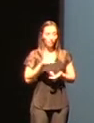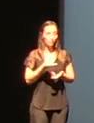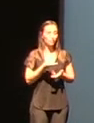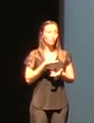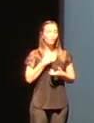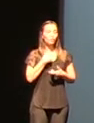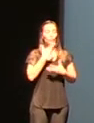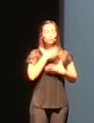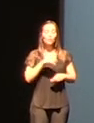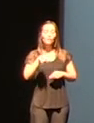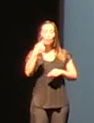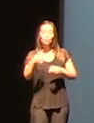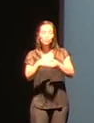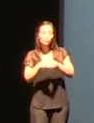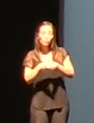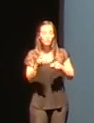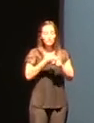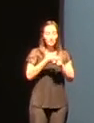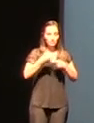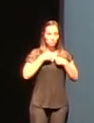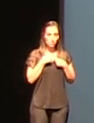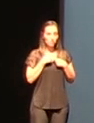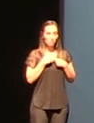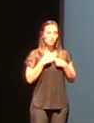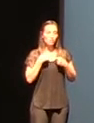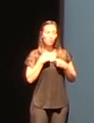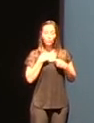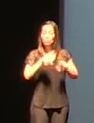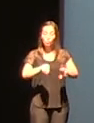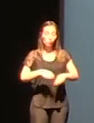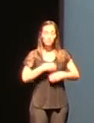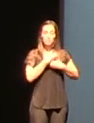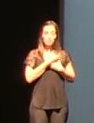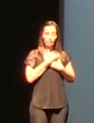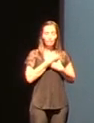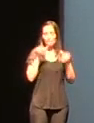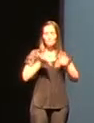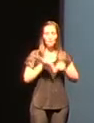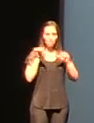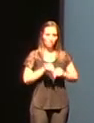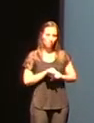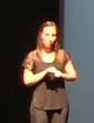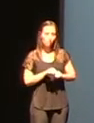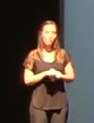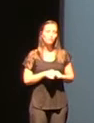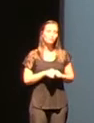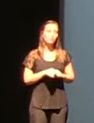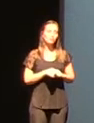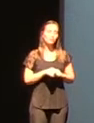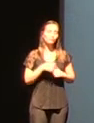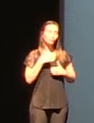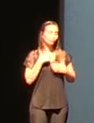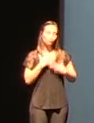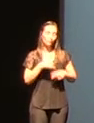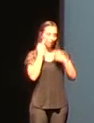To take other classes that interested me. I had never felt so bad and mad. I wanted to